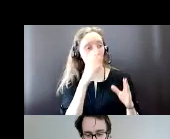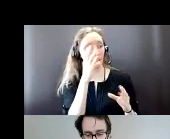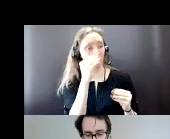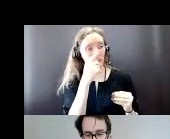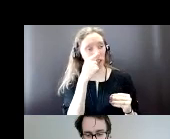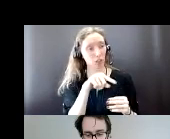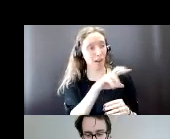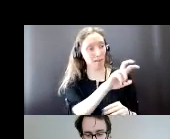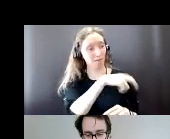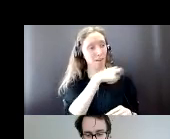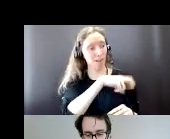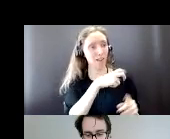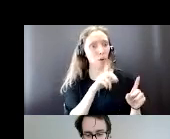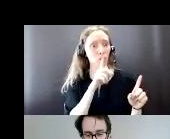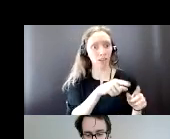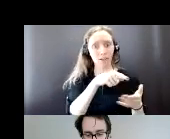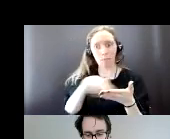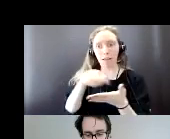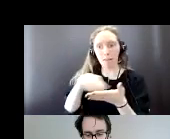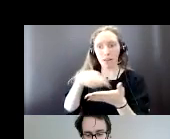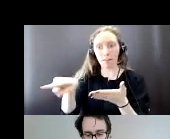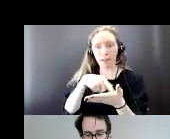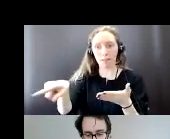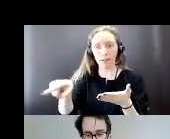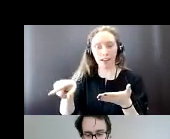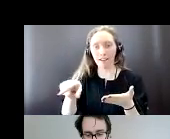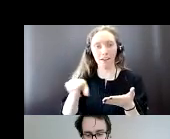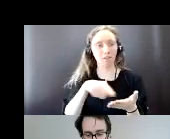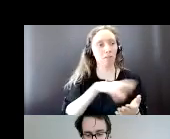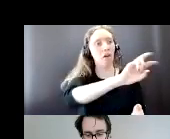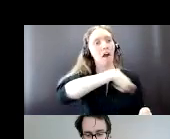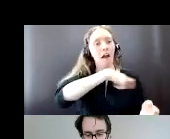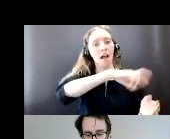changed, so they can get the employee's paycheck, essentially.